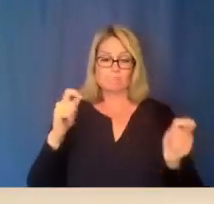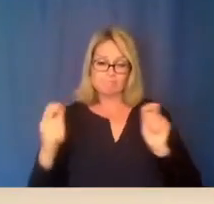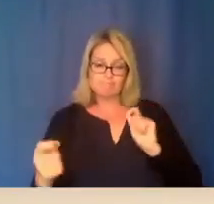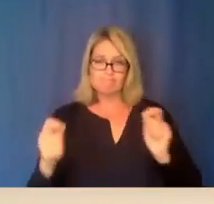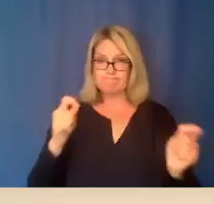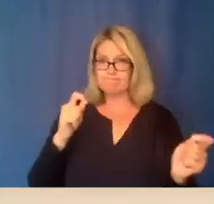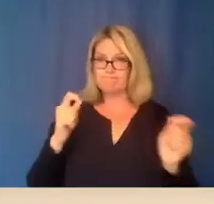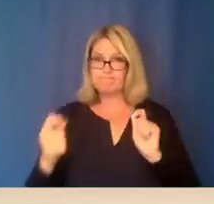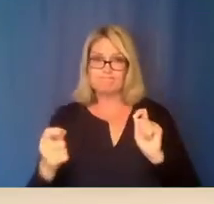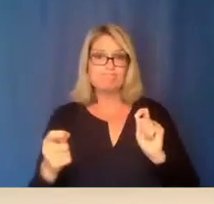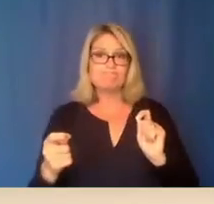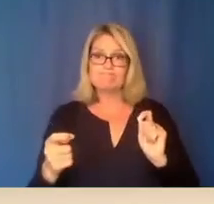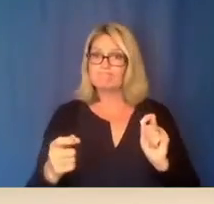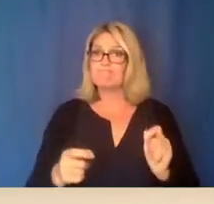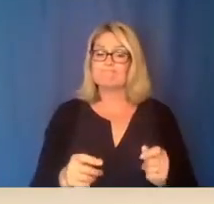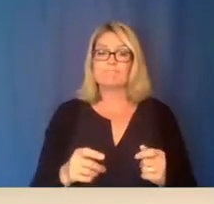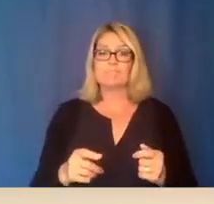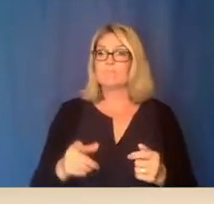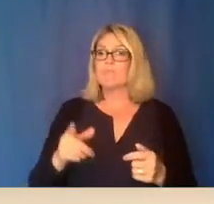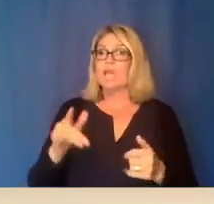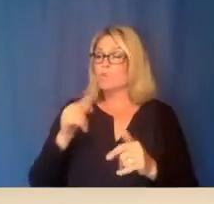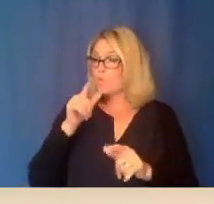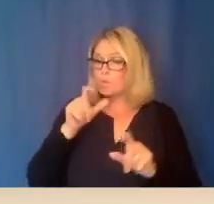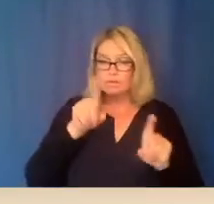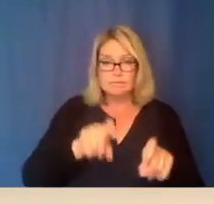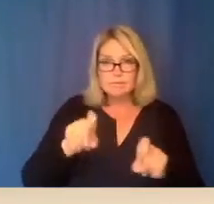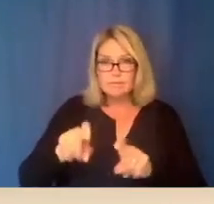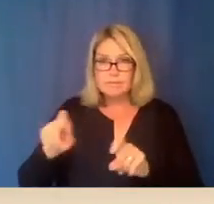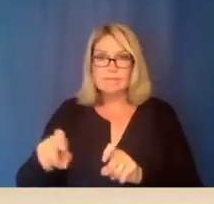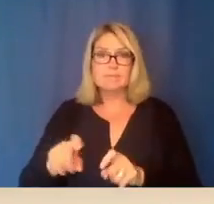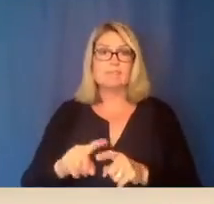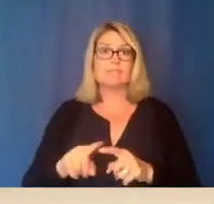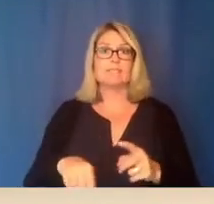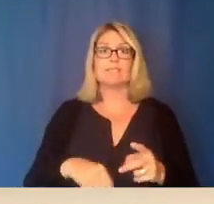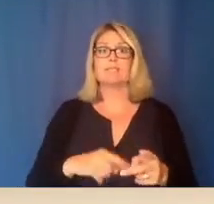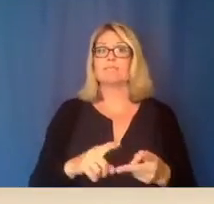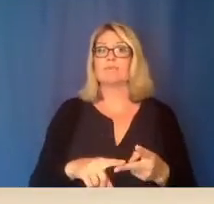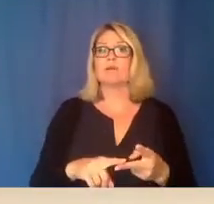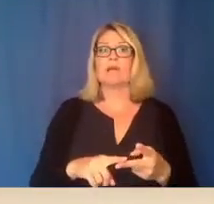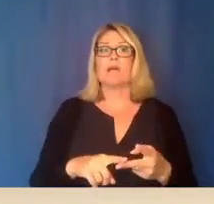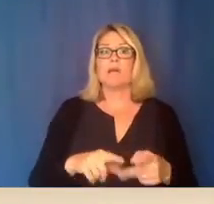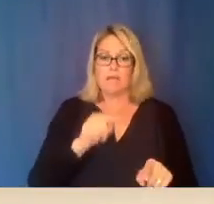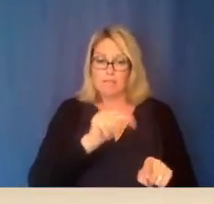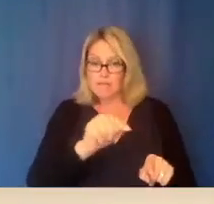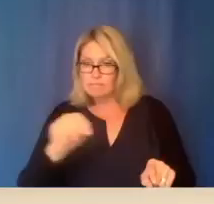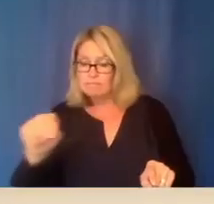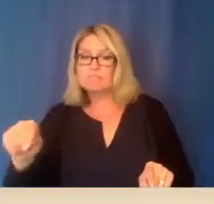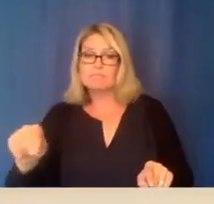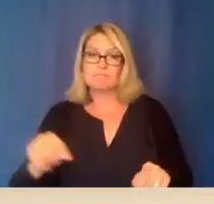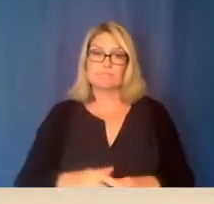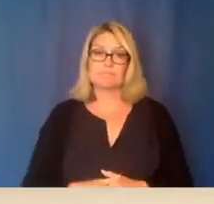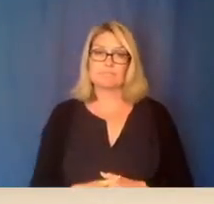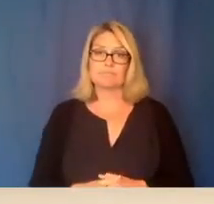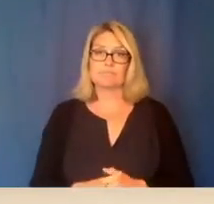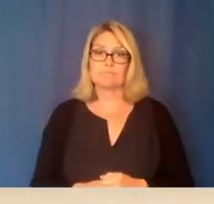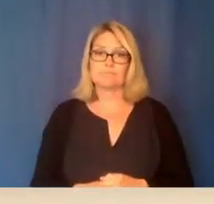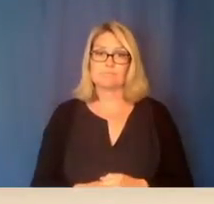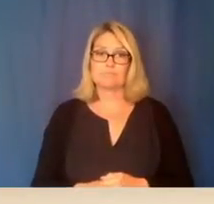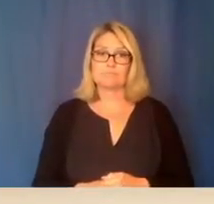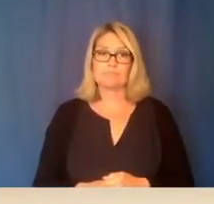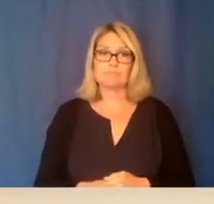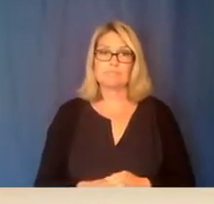and in terms of who they were testing, who they're testing right now, to make sure it's